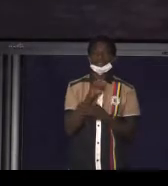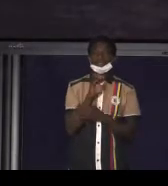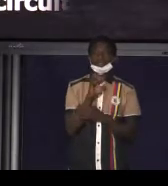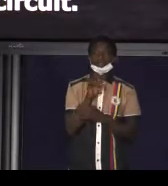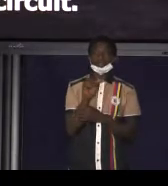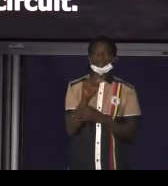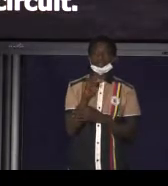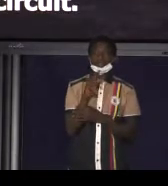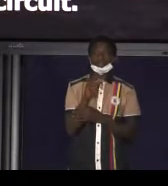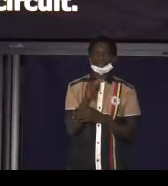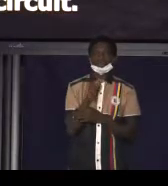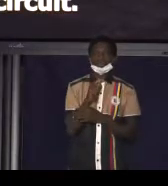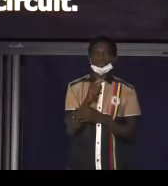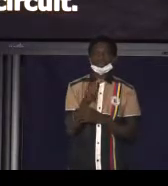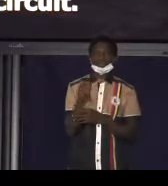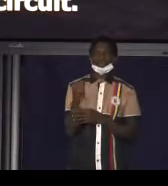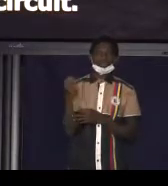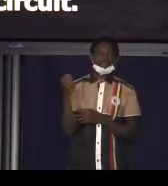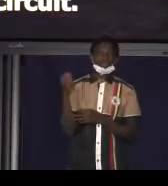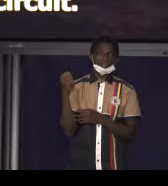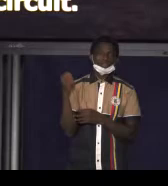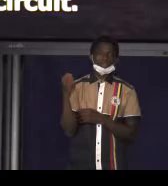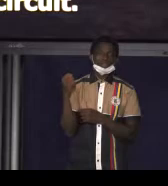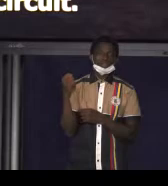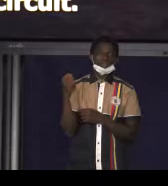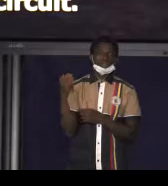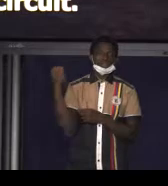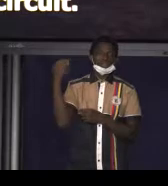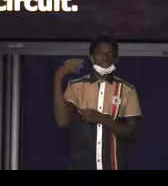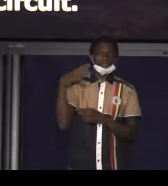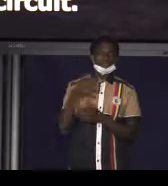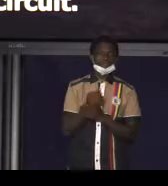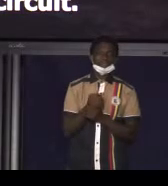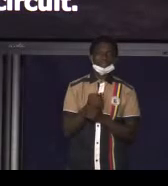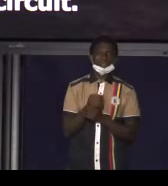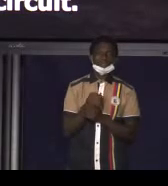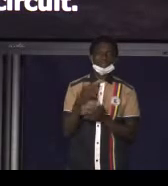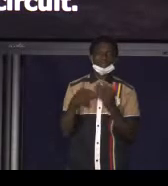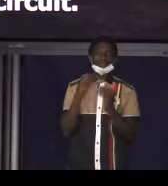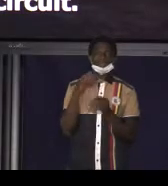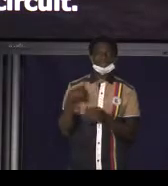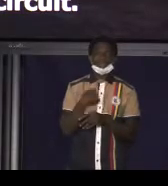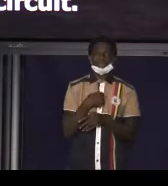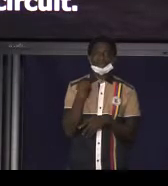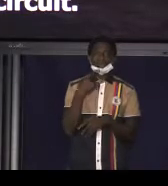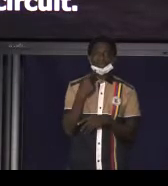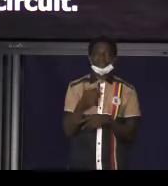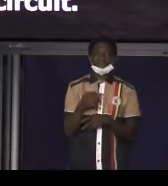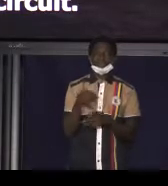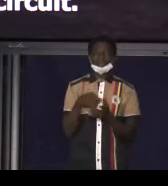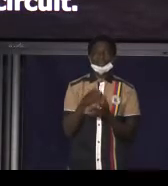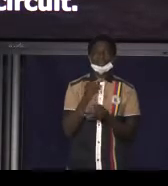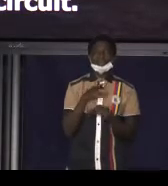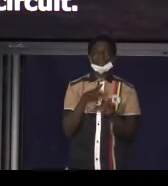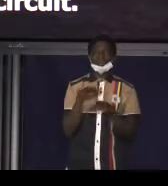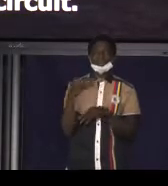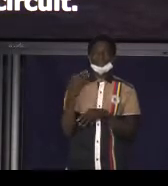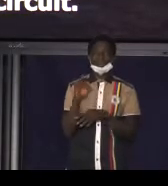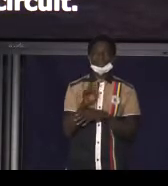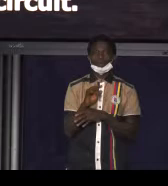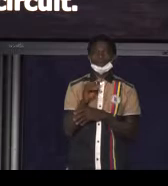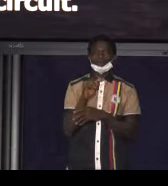current electricity. When we talk about current electricity, what are we saying? This is the flow